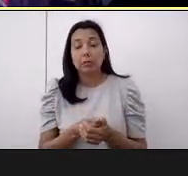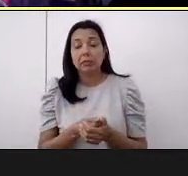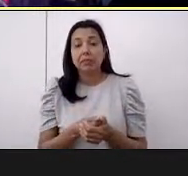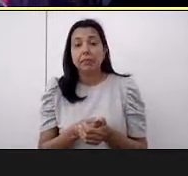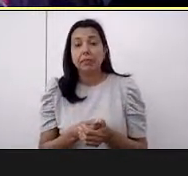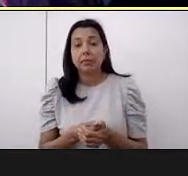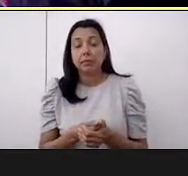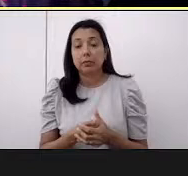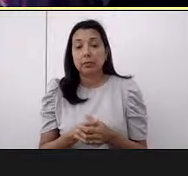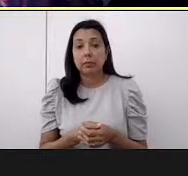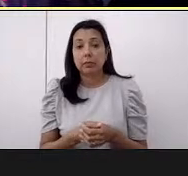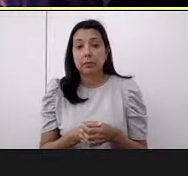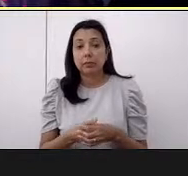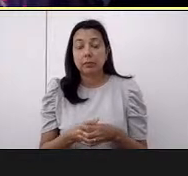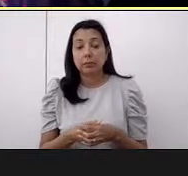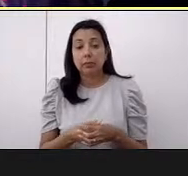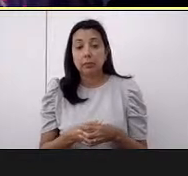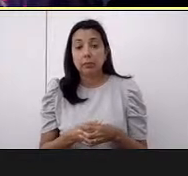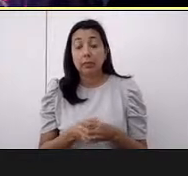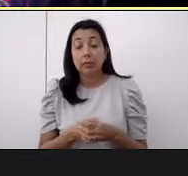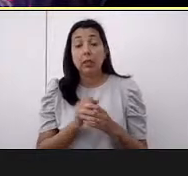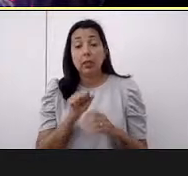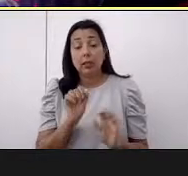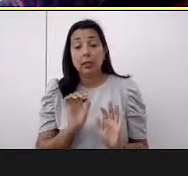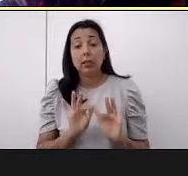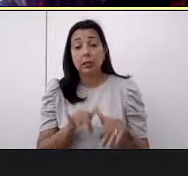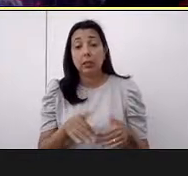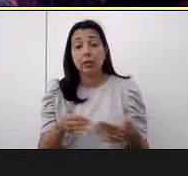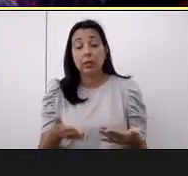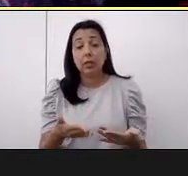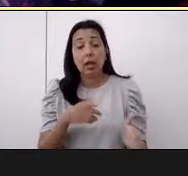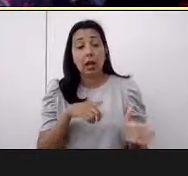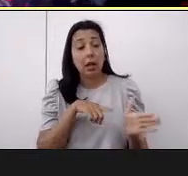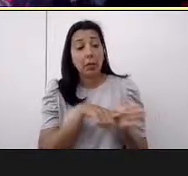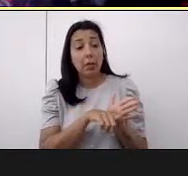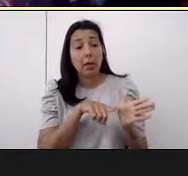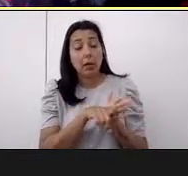And finally, the question of the judicialization.